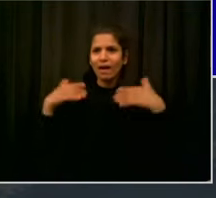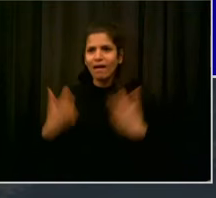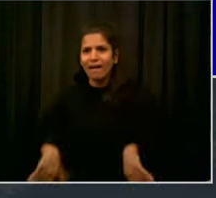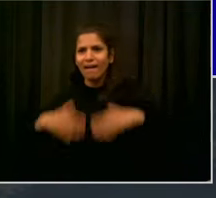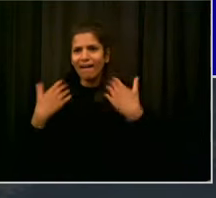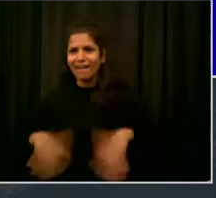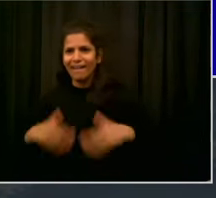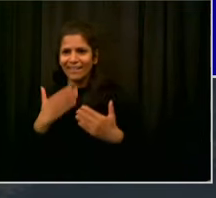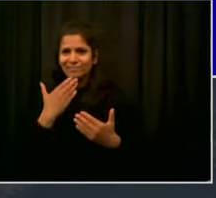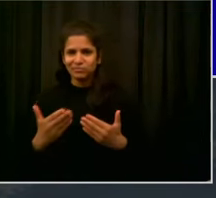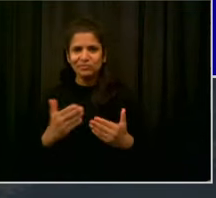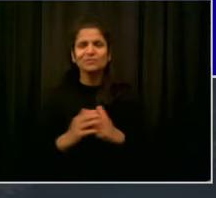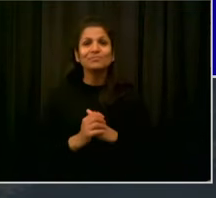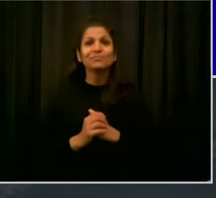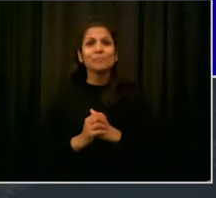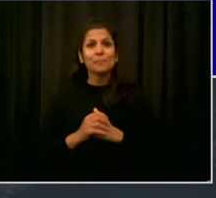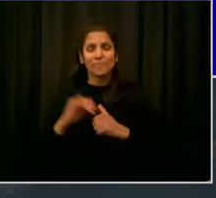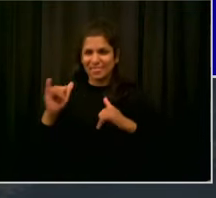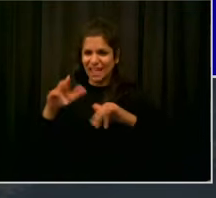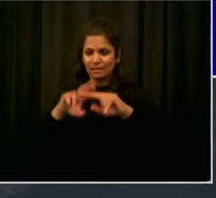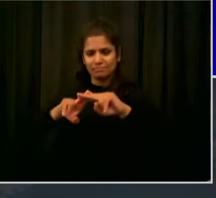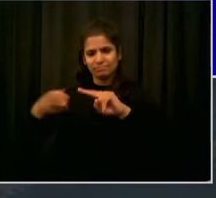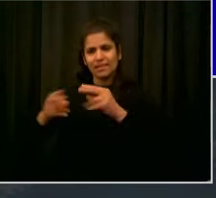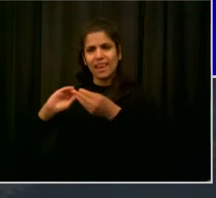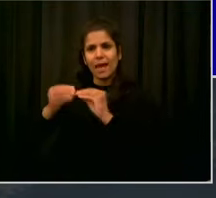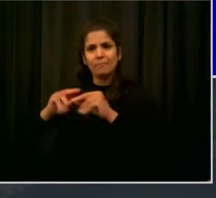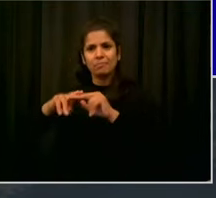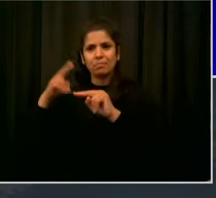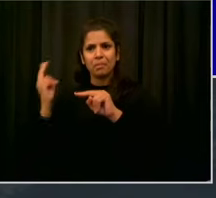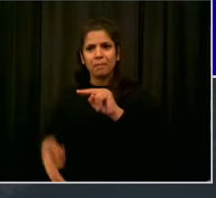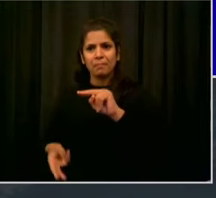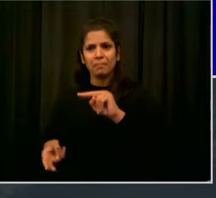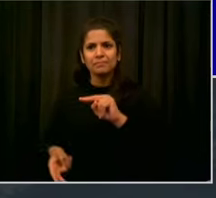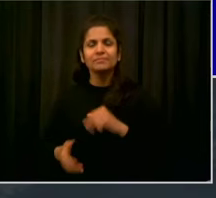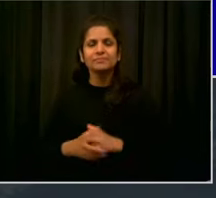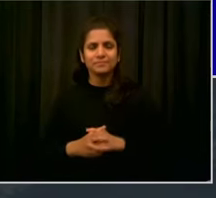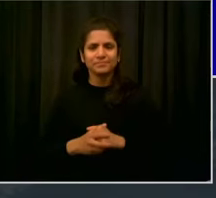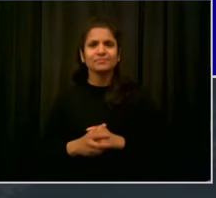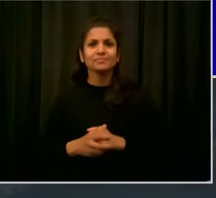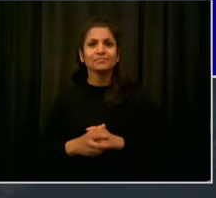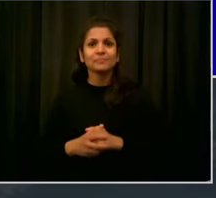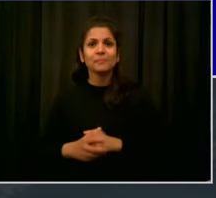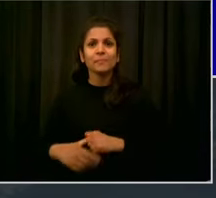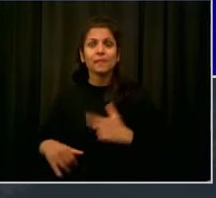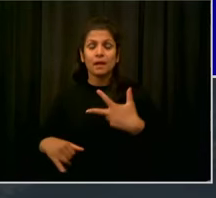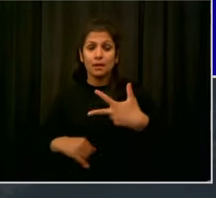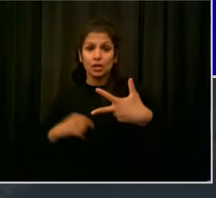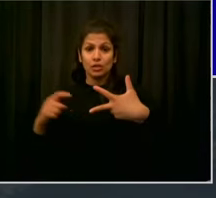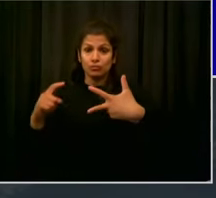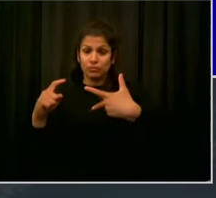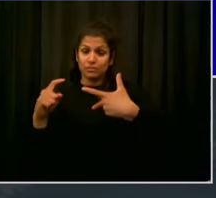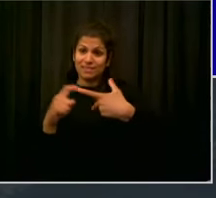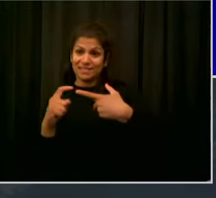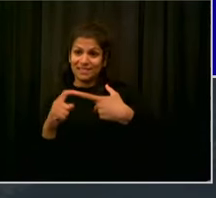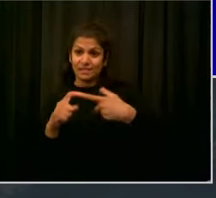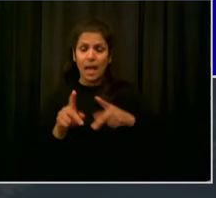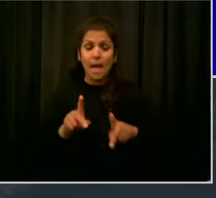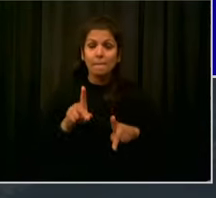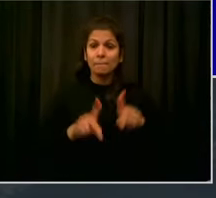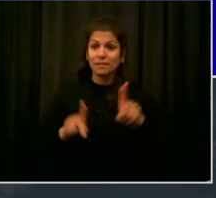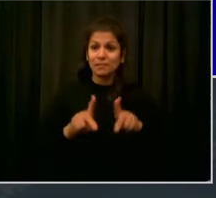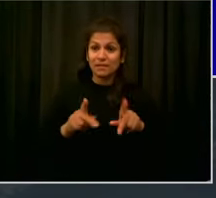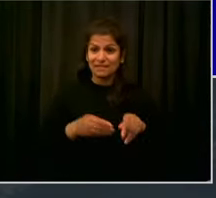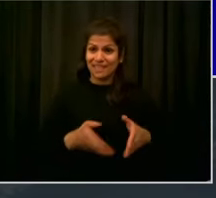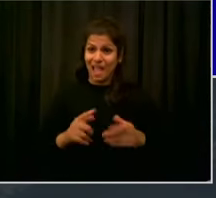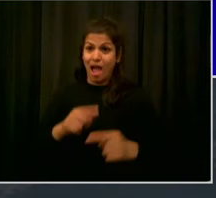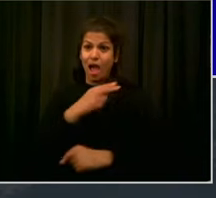tremendous positive indicator. Now, we've said there's a threshold for the number two, the daily number of people in our health and hospitals ICUs. Need to keep